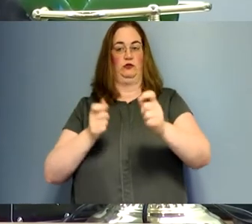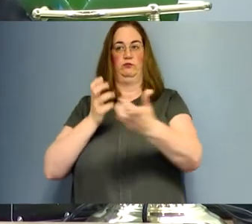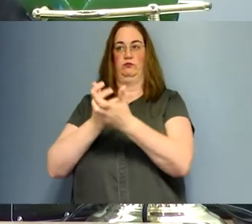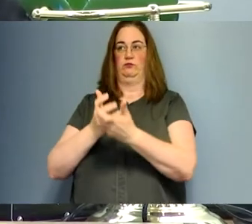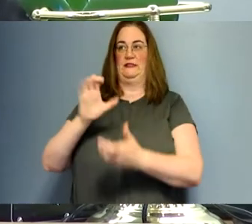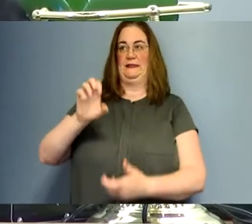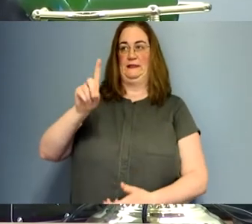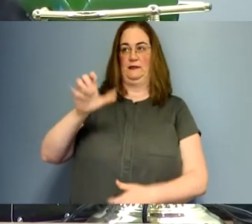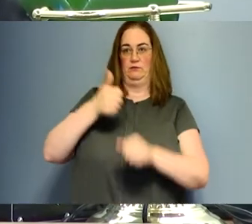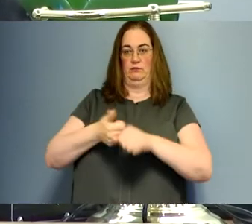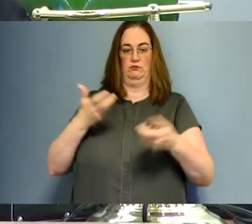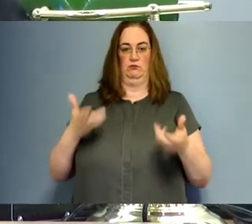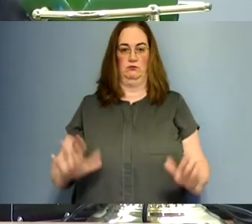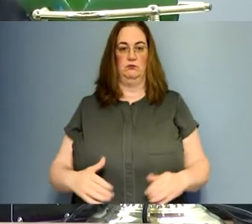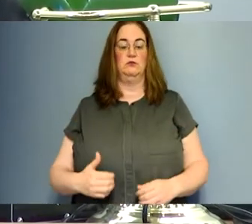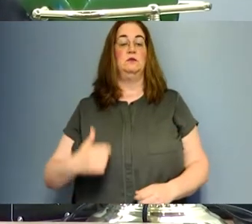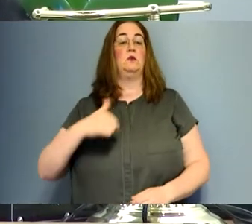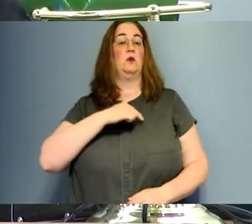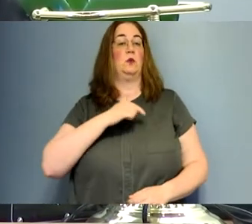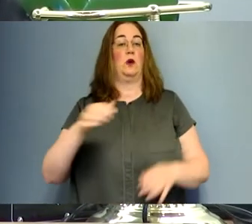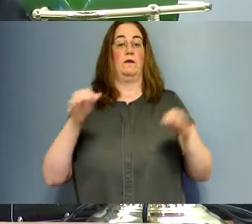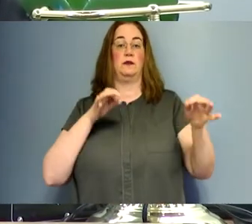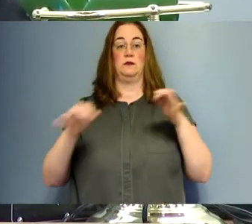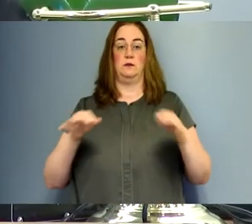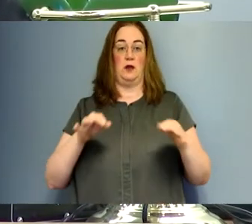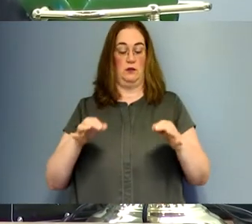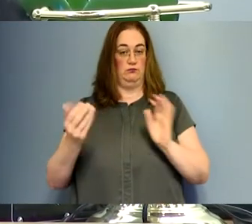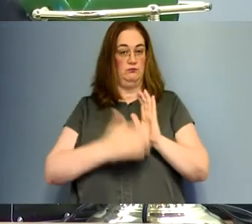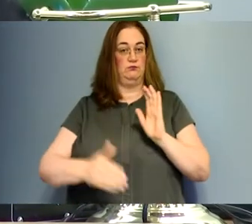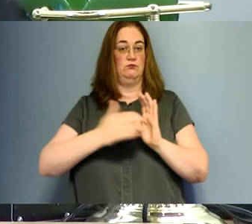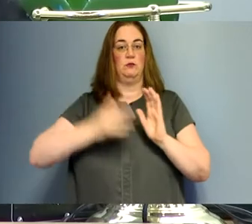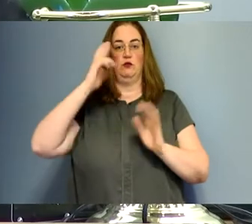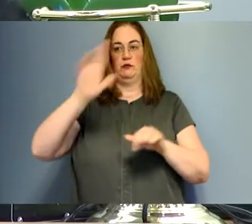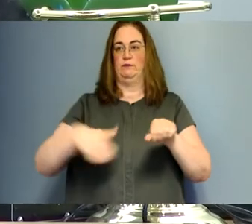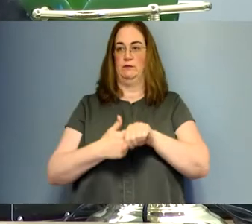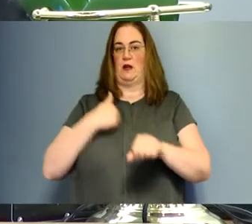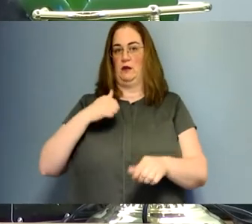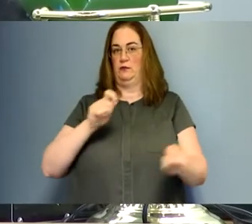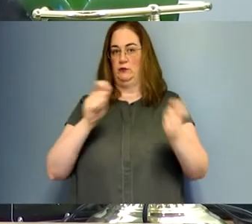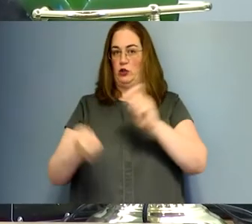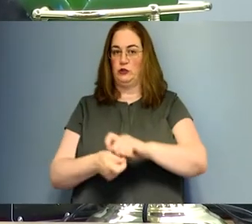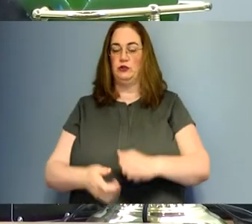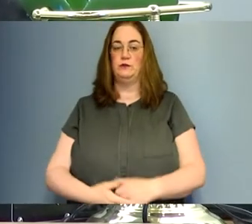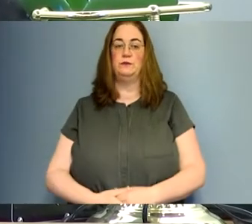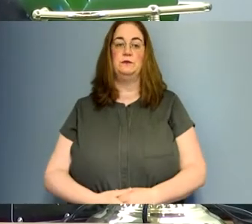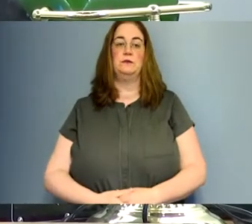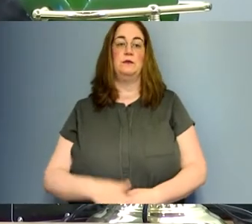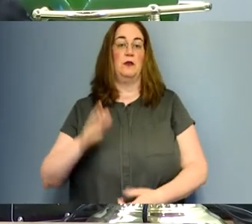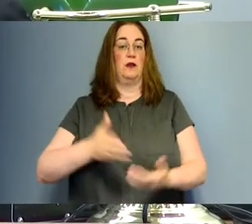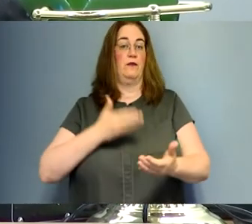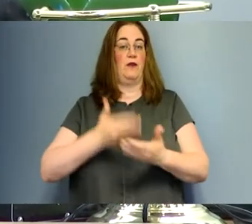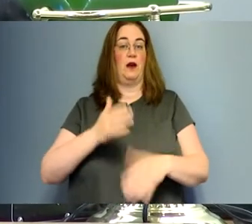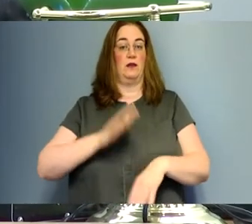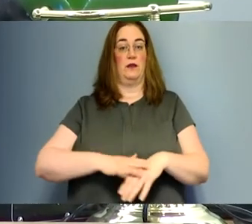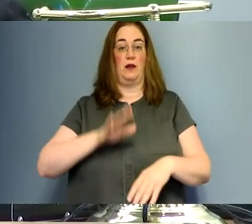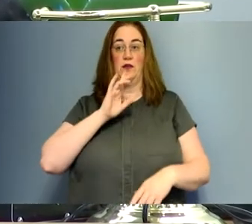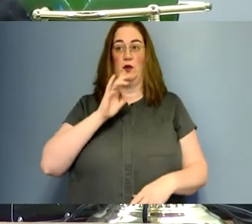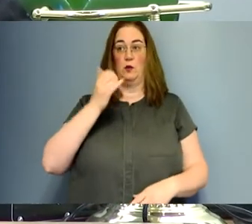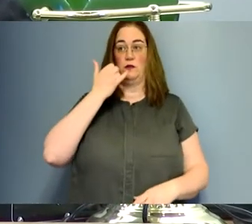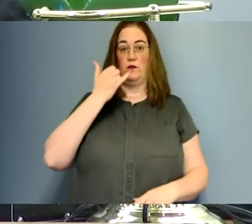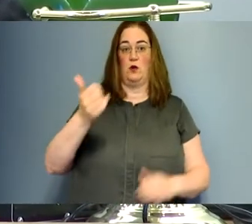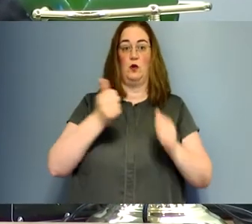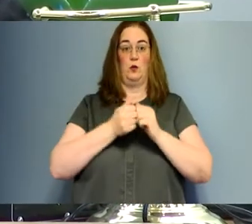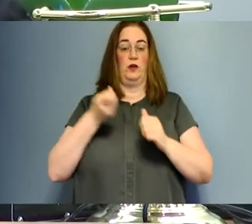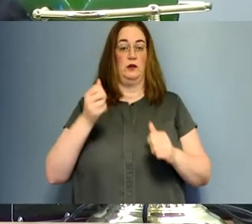We have explained ad infinitum, the reasoning behind that, the fact that there was a telephone call with